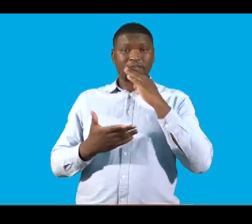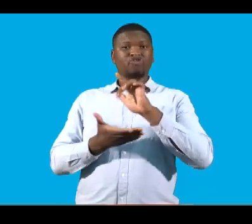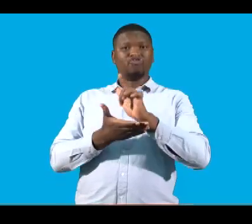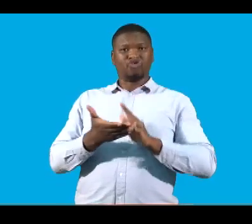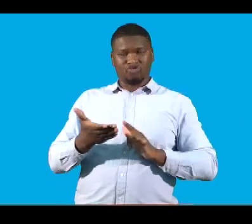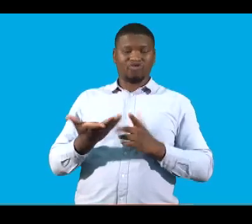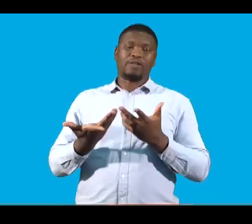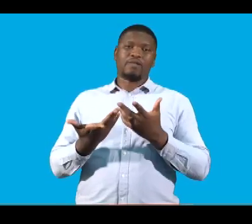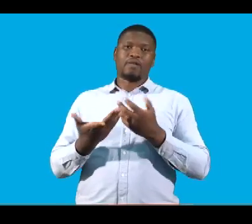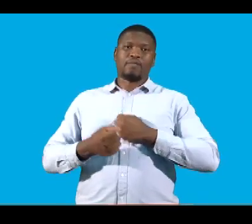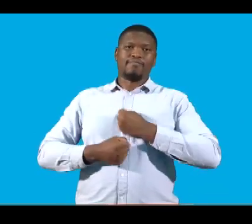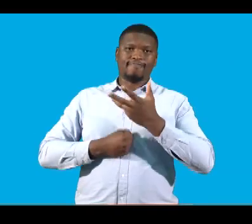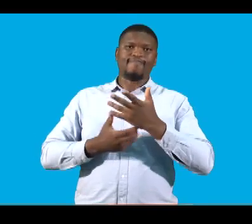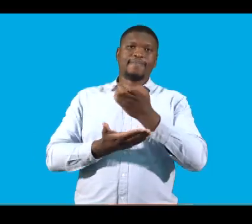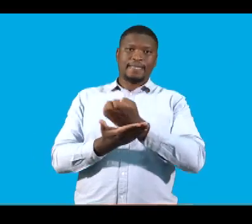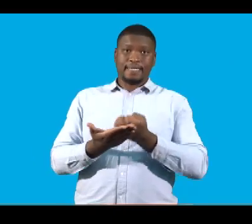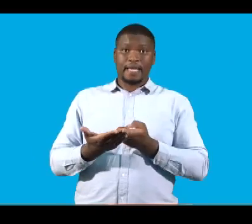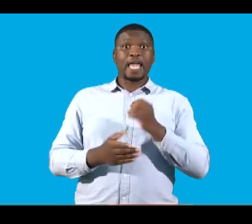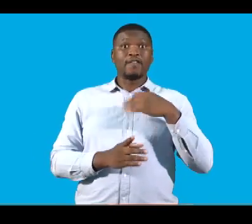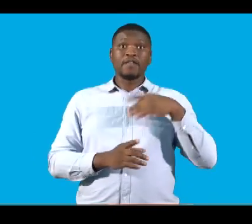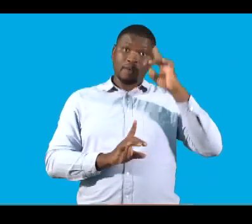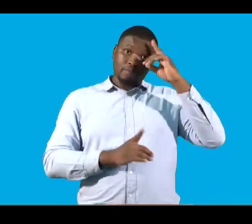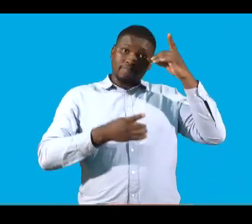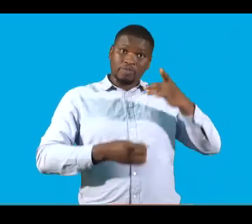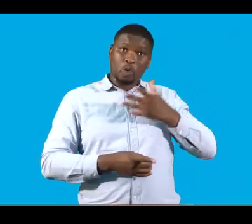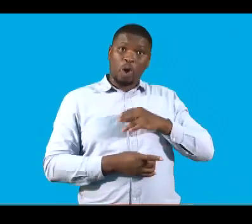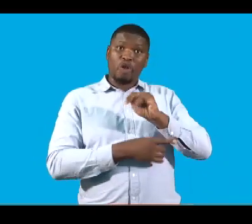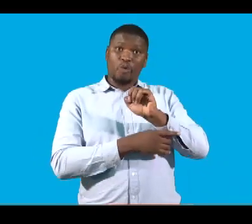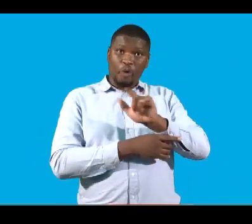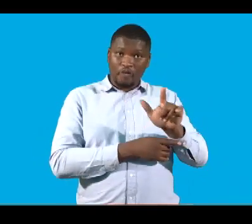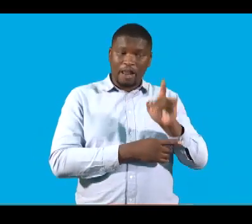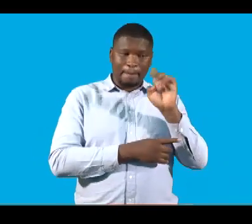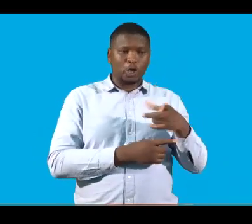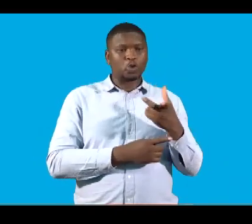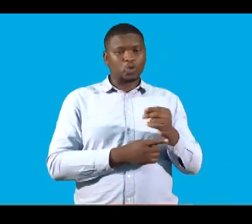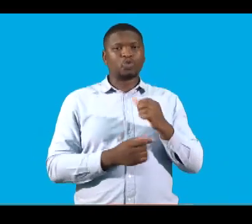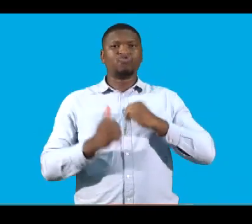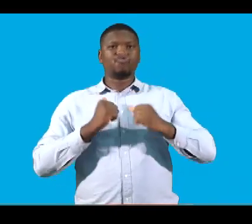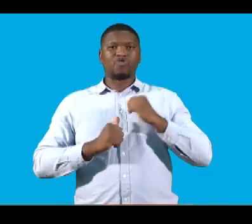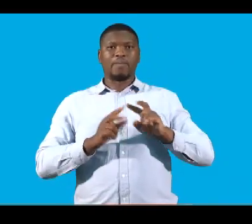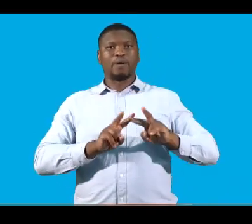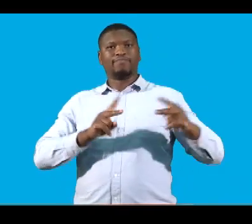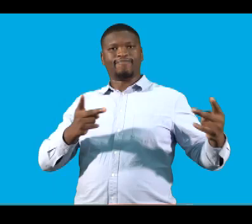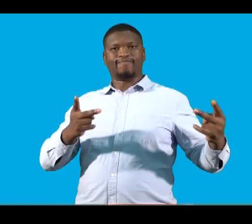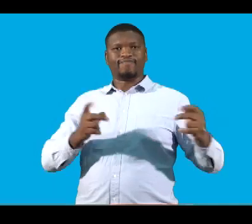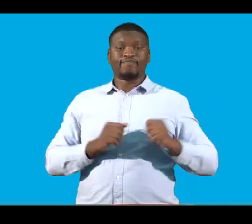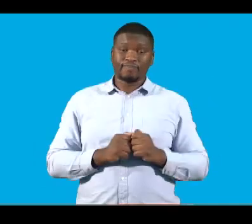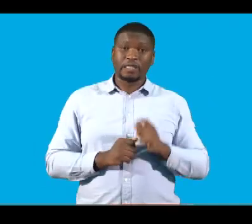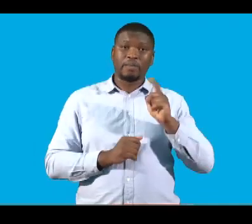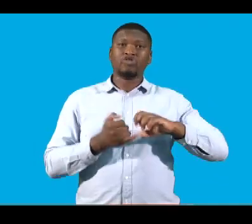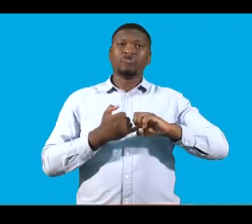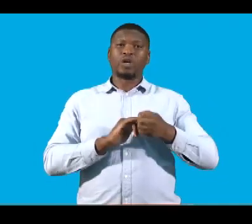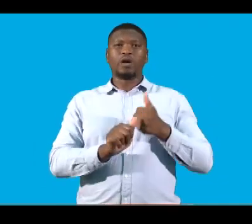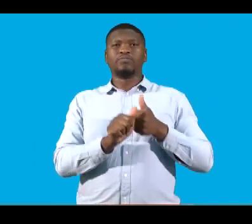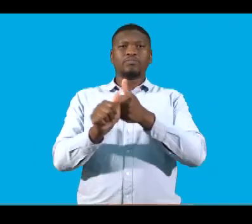the literary essay. If you decide to do the novel essay, you must do the drama contextual and vice versa.